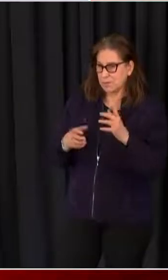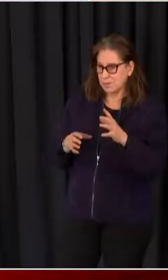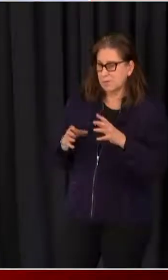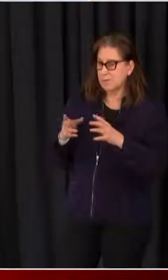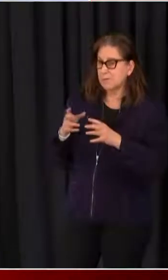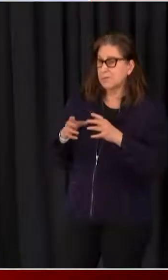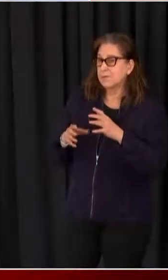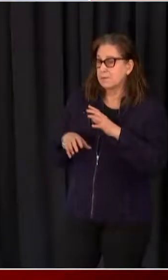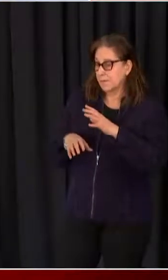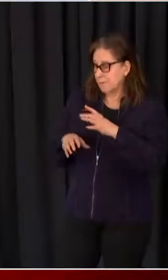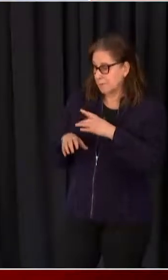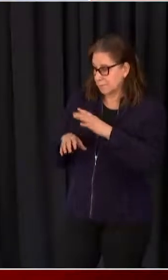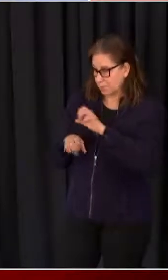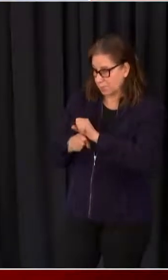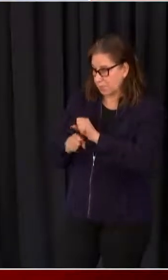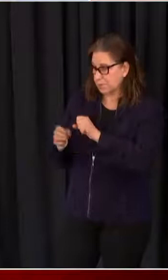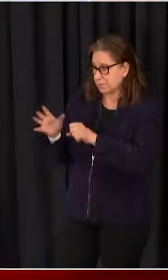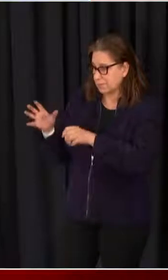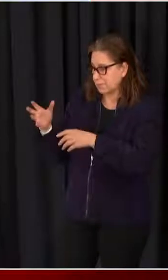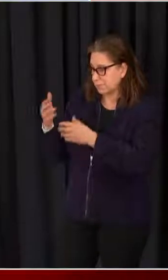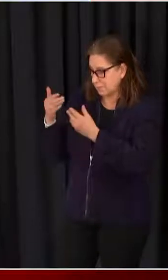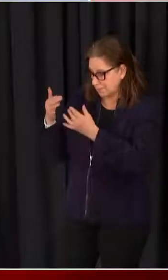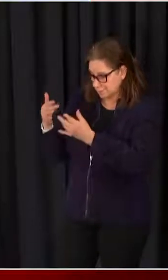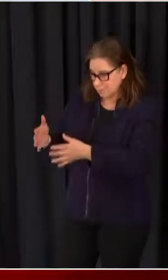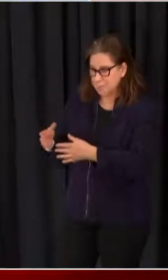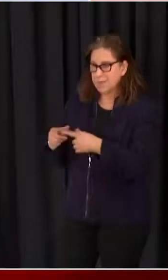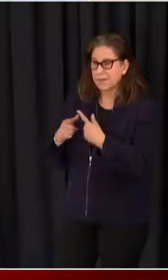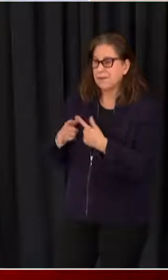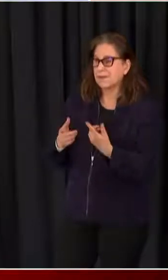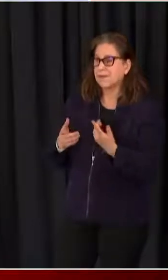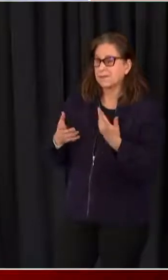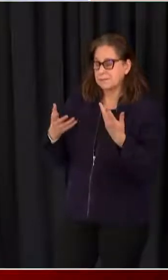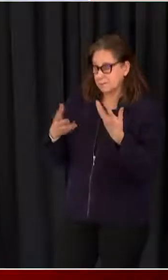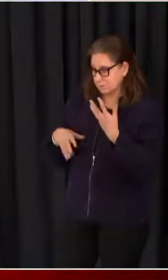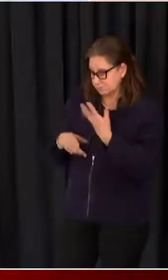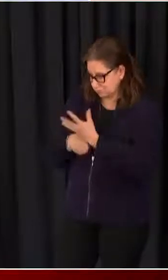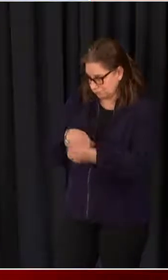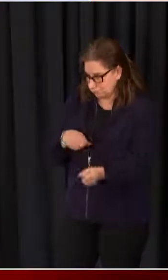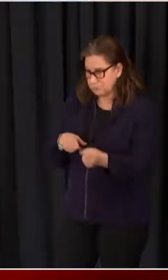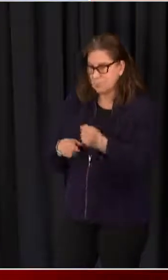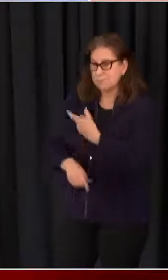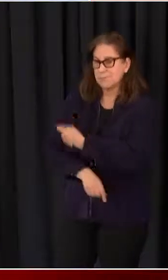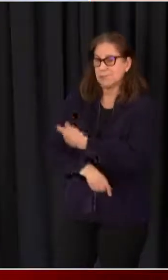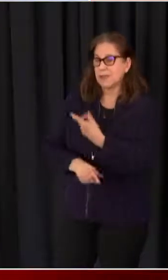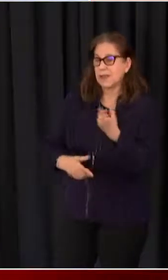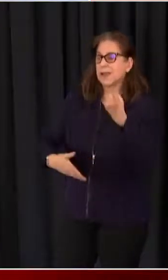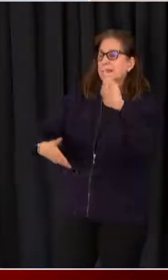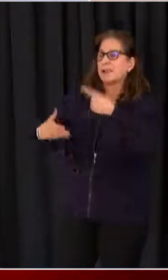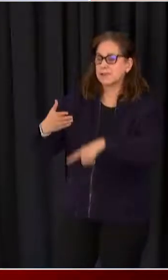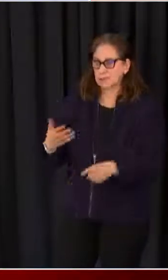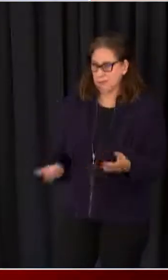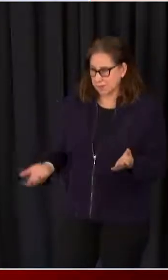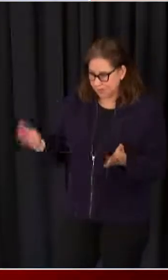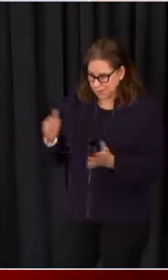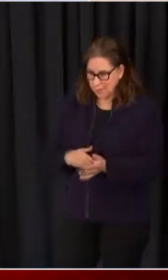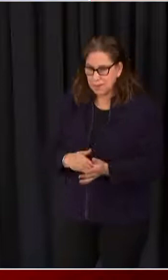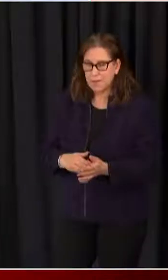out, we'll do it again the following week. The difference is that we're going to look at